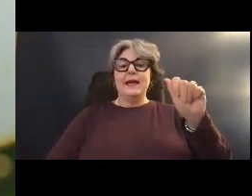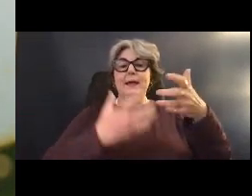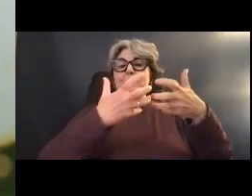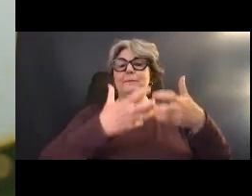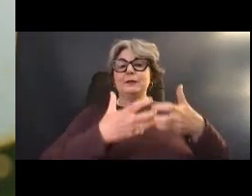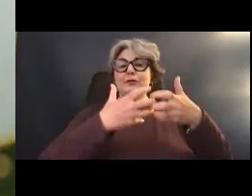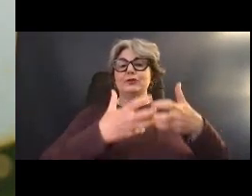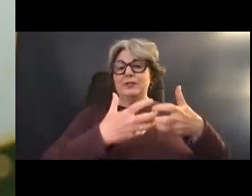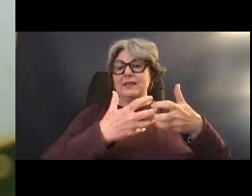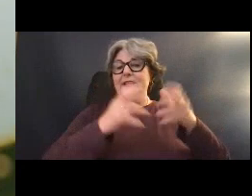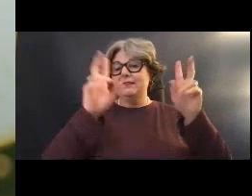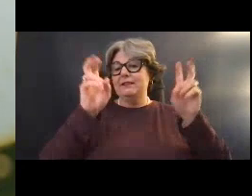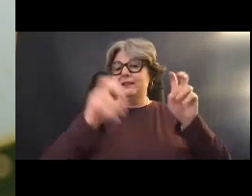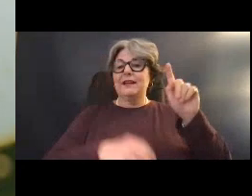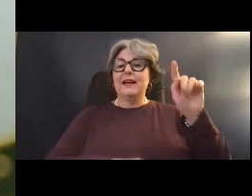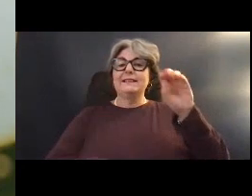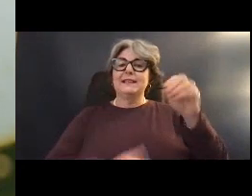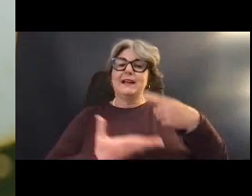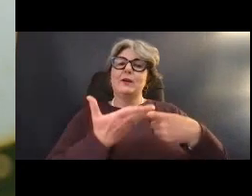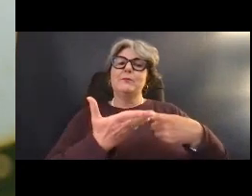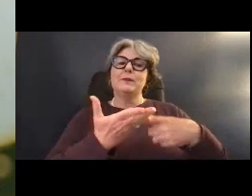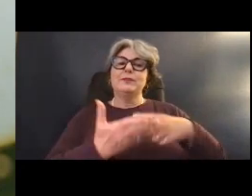for Climate, as Tayo mentioned earlier.